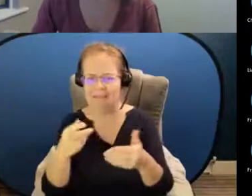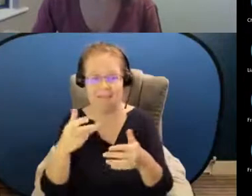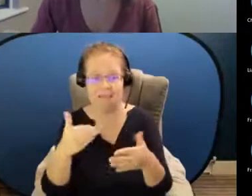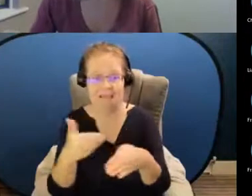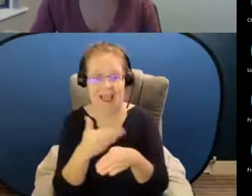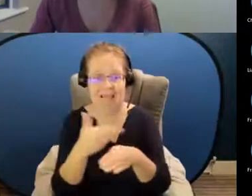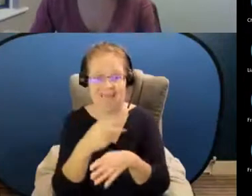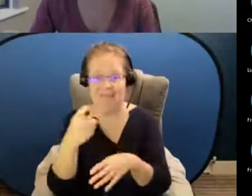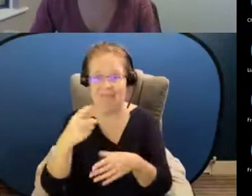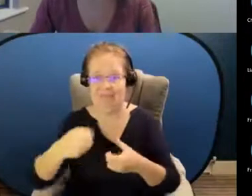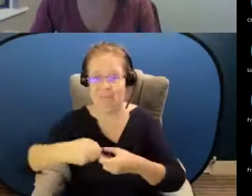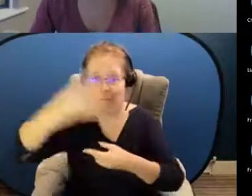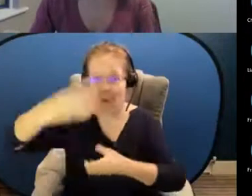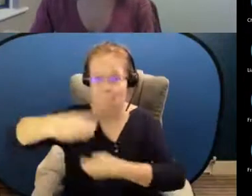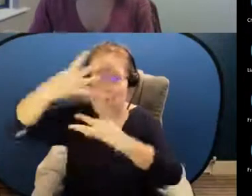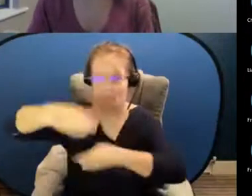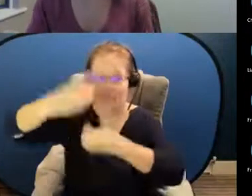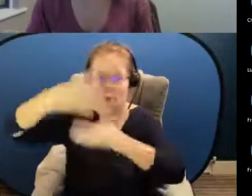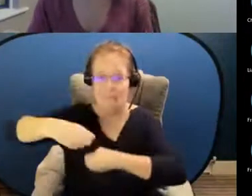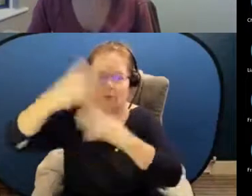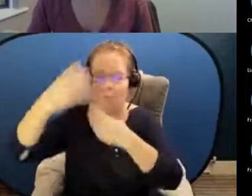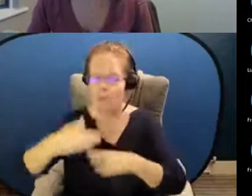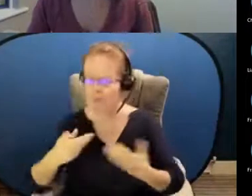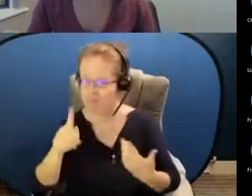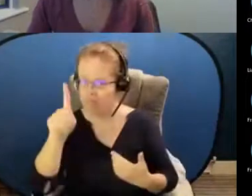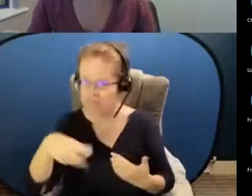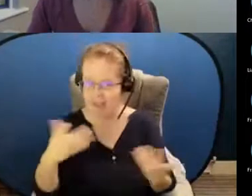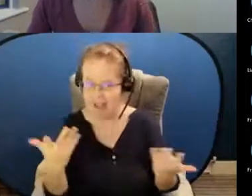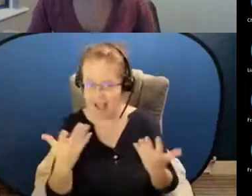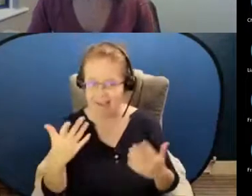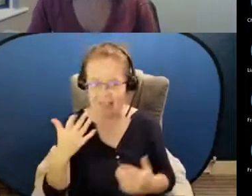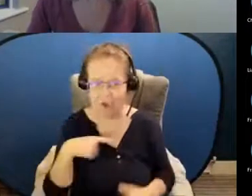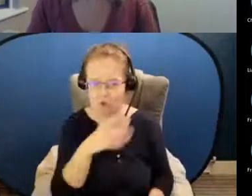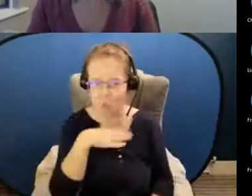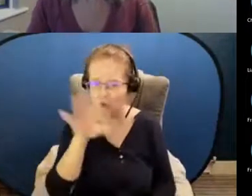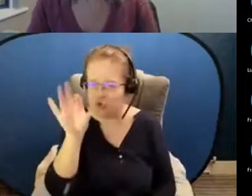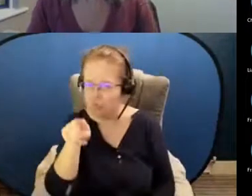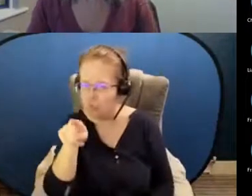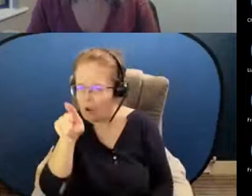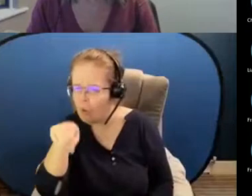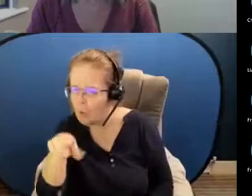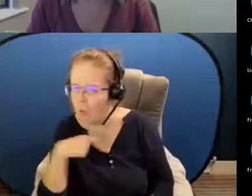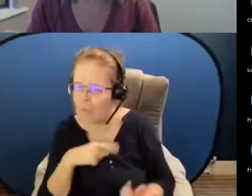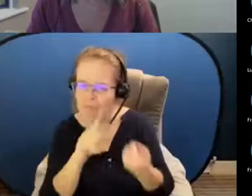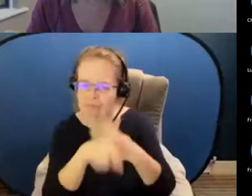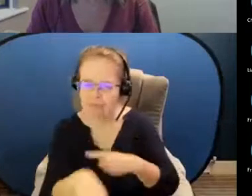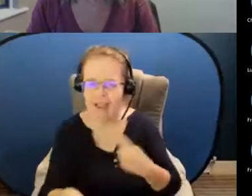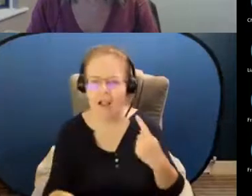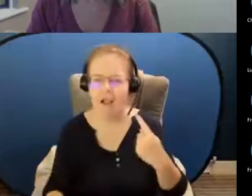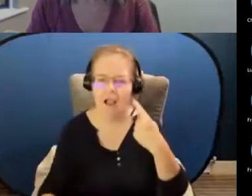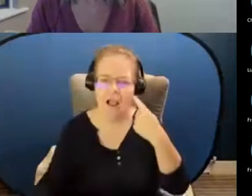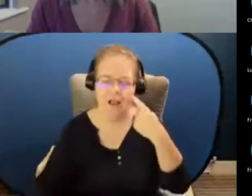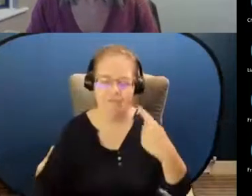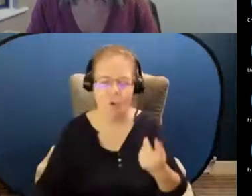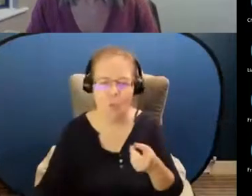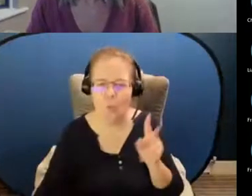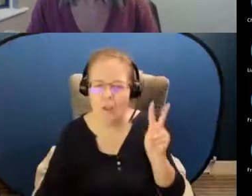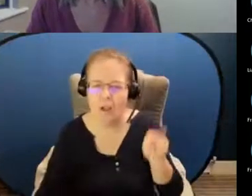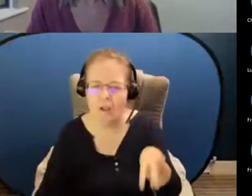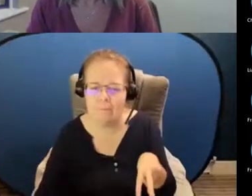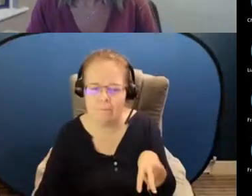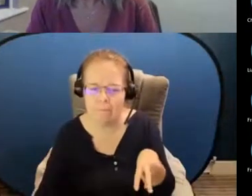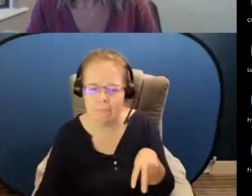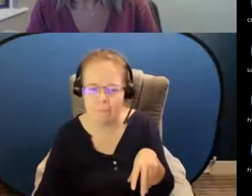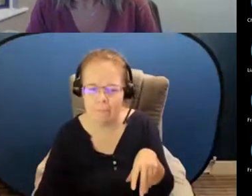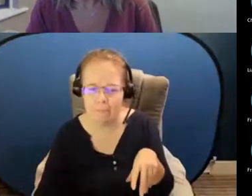Busy, so, yeah. So is there anything that you wanted to pull out? Obviously, yeah. Let's grab one. So this is